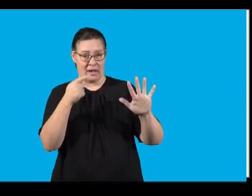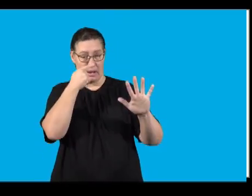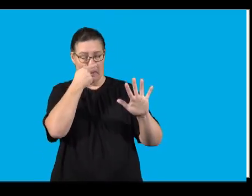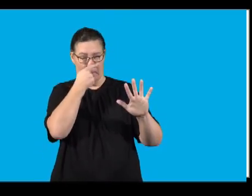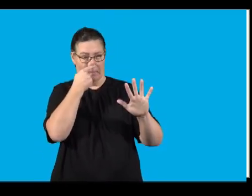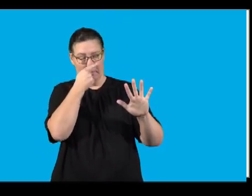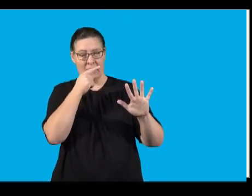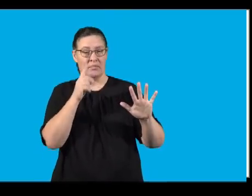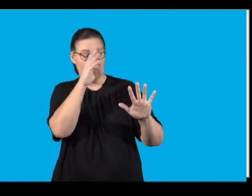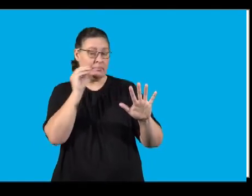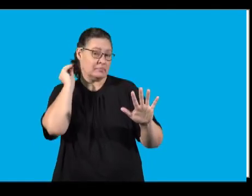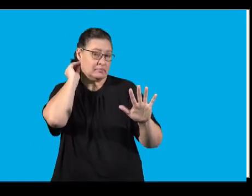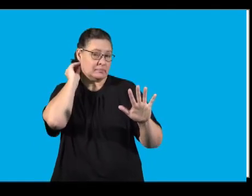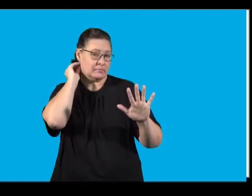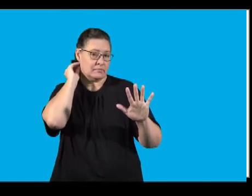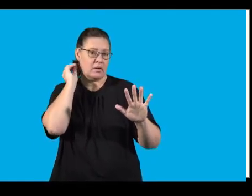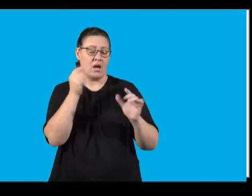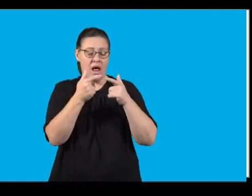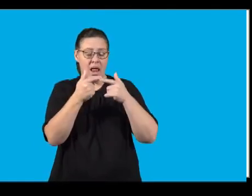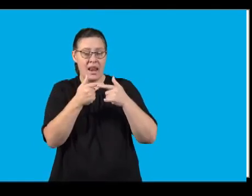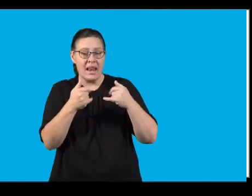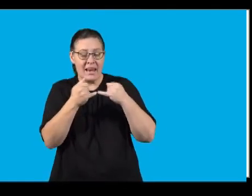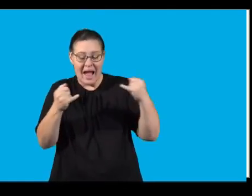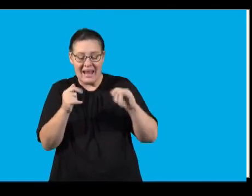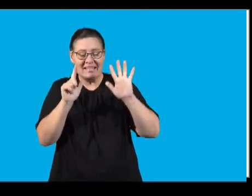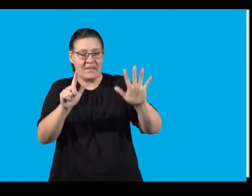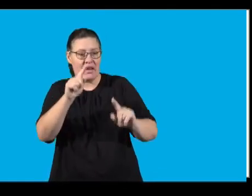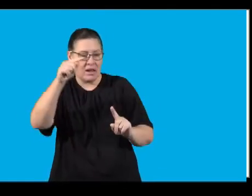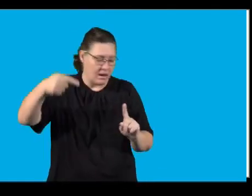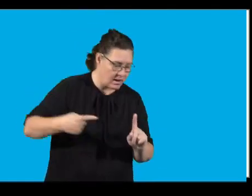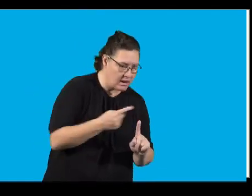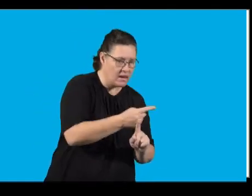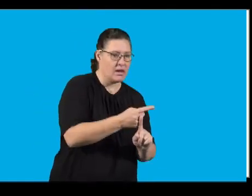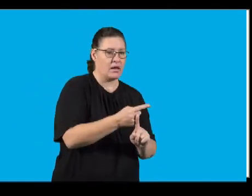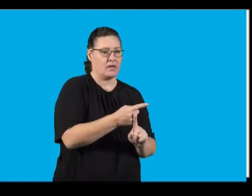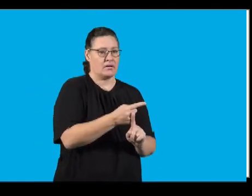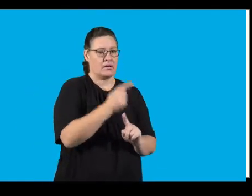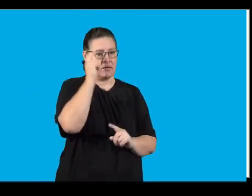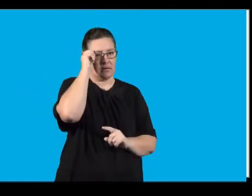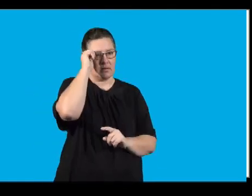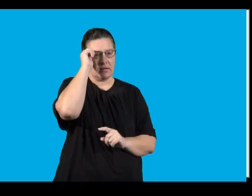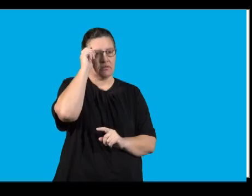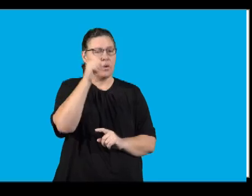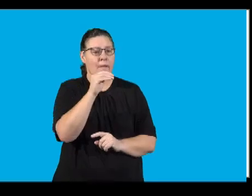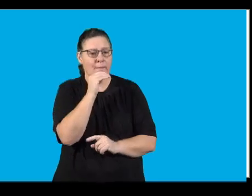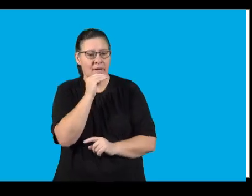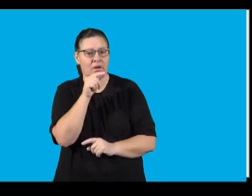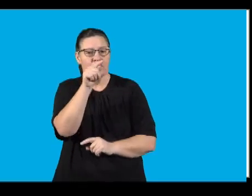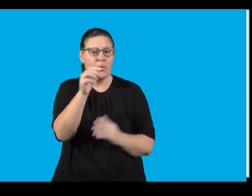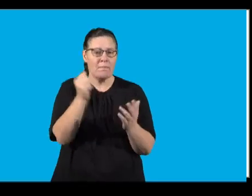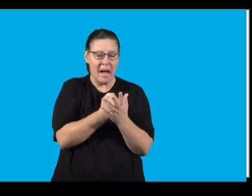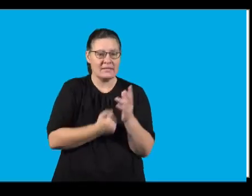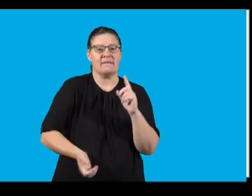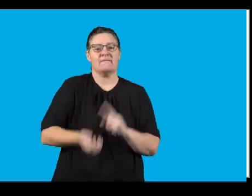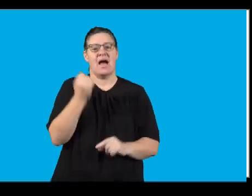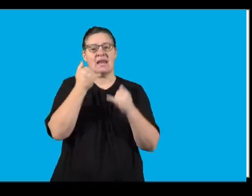line 7. Now, please take note, learners, there is your exam skill. Refer to line 7, which means